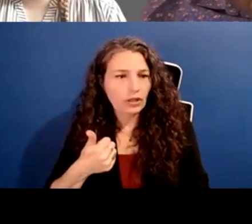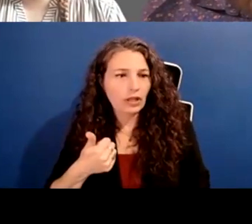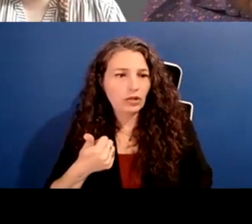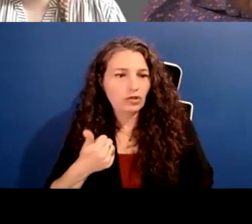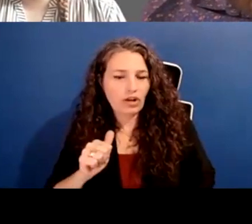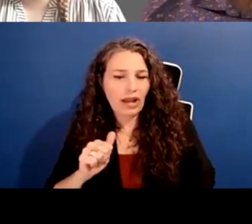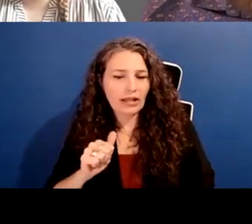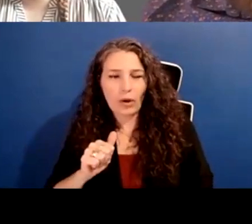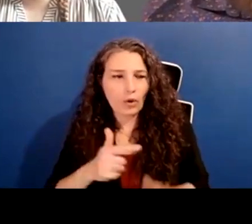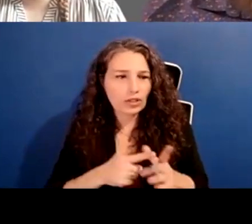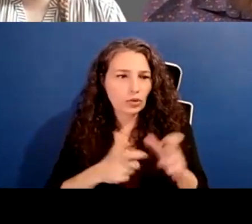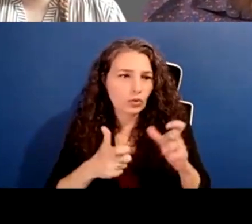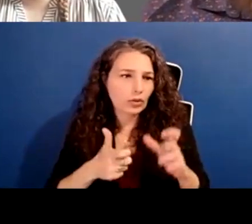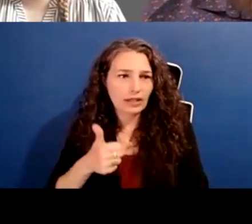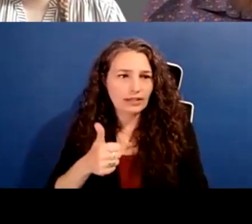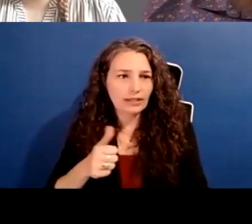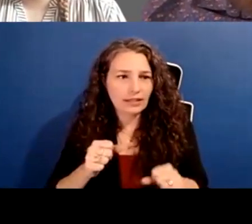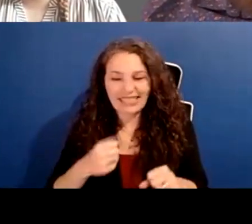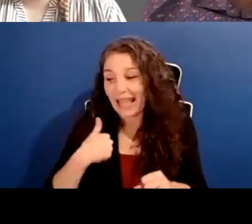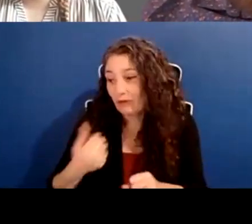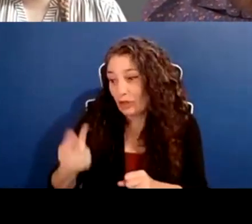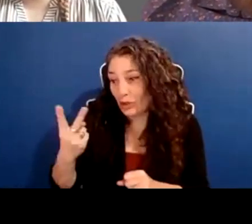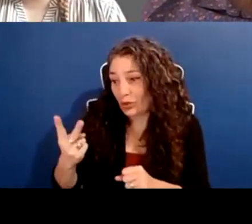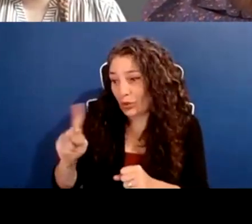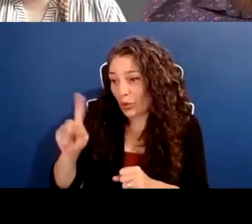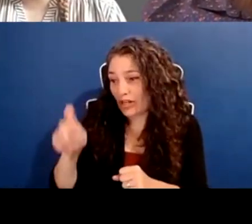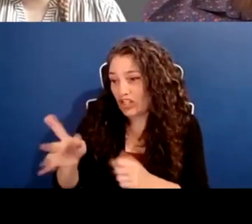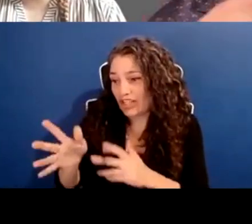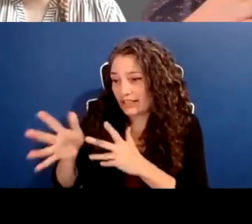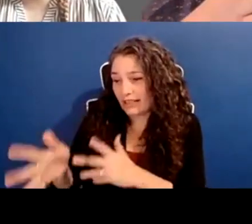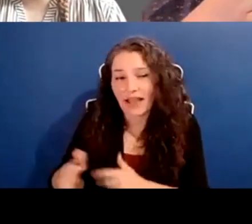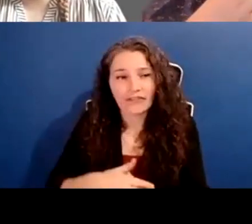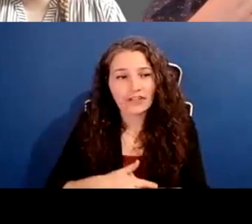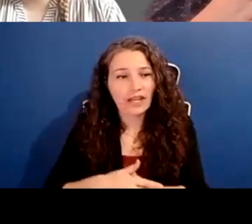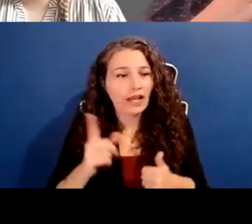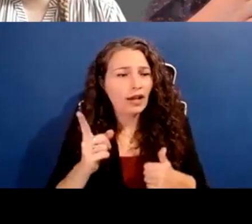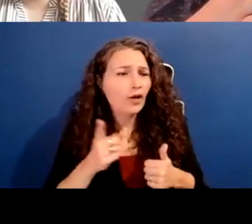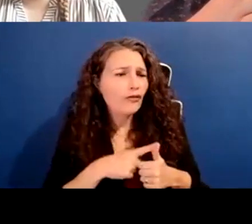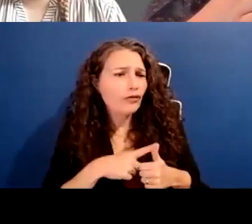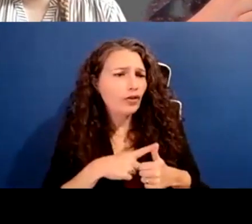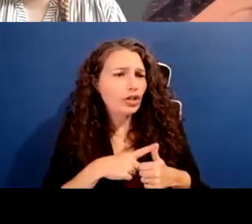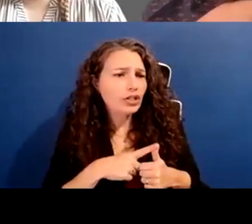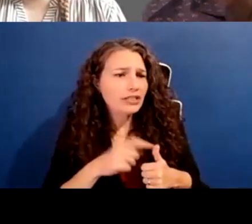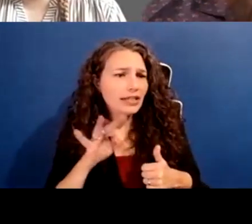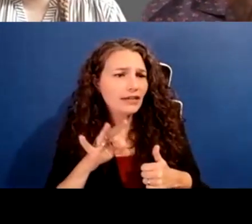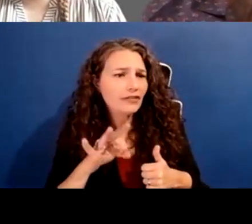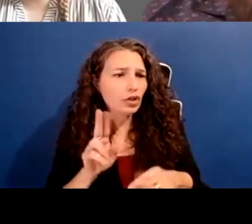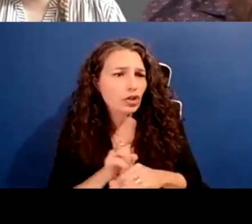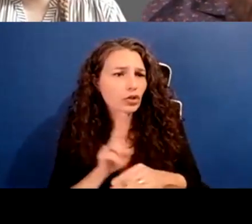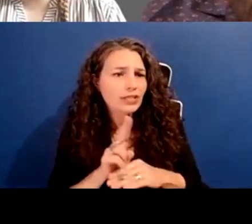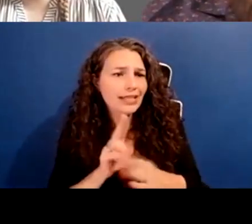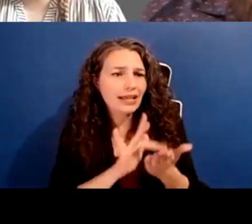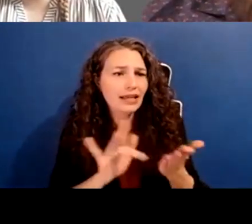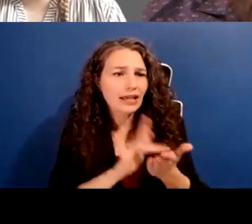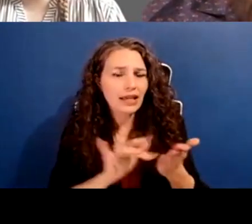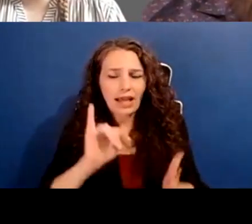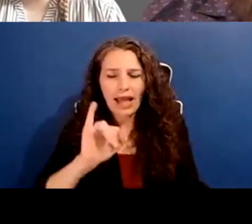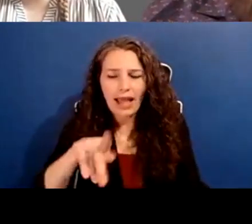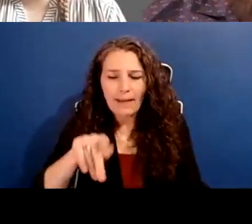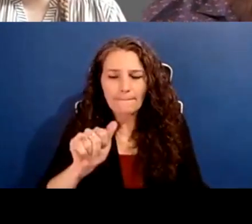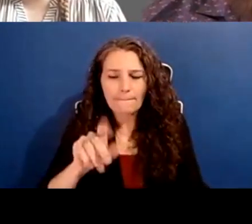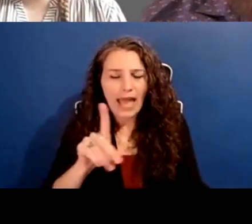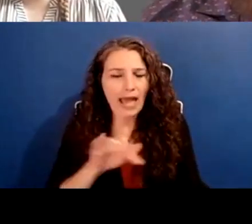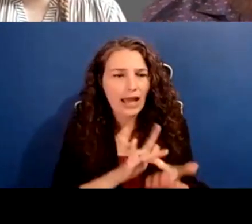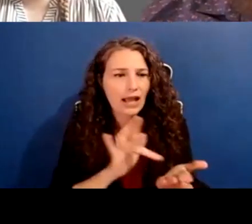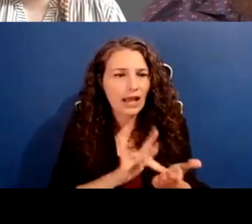questions that Alex asked. So the first thing is, if you're on an iPad, if you have an iPad, there's apparently a great app